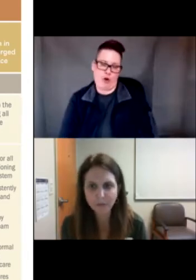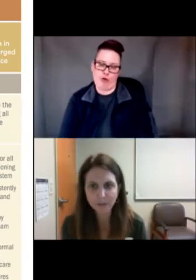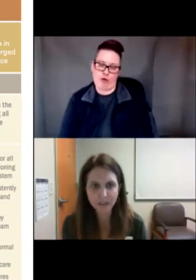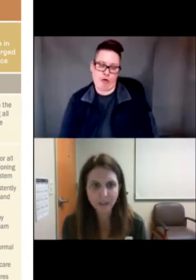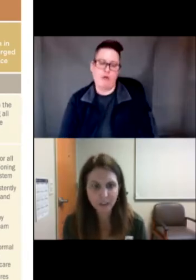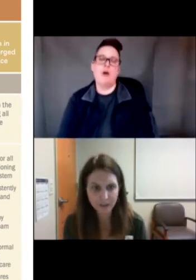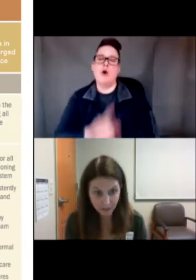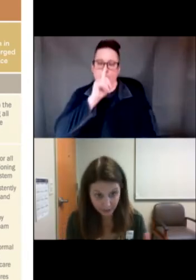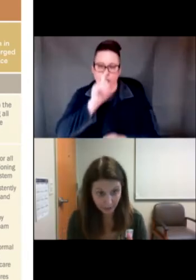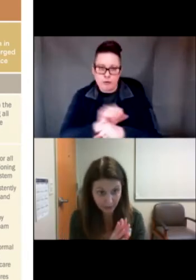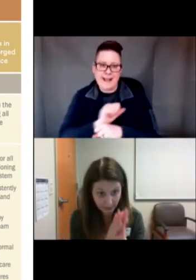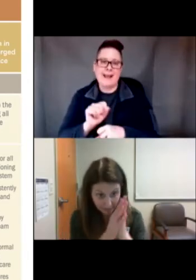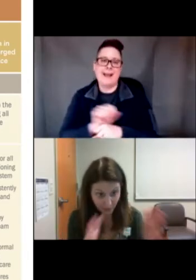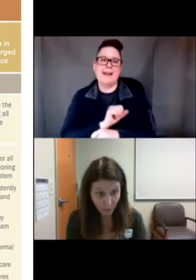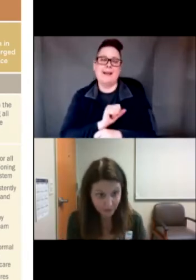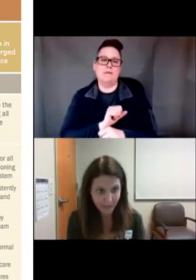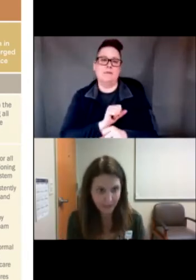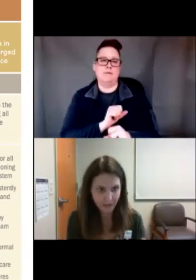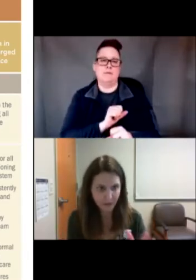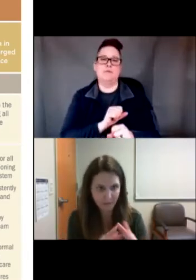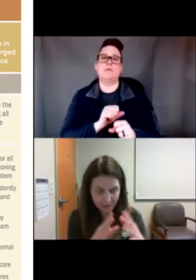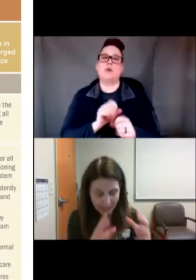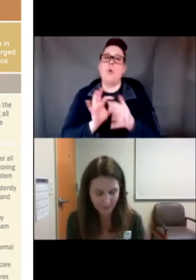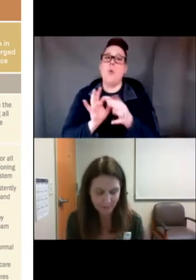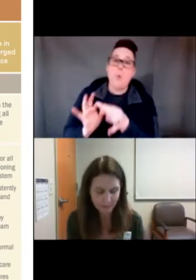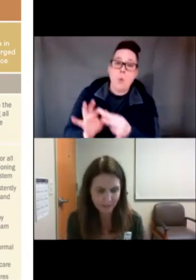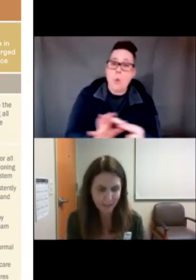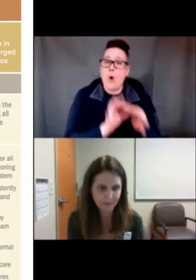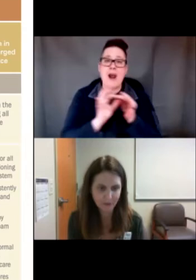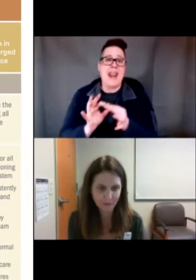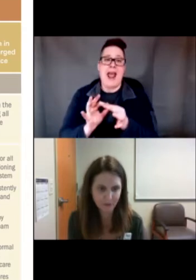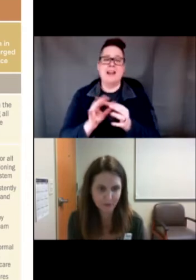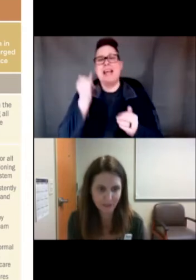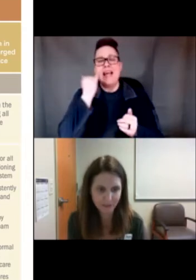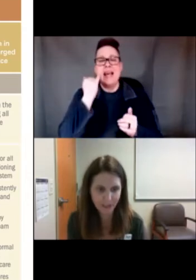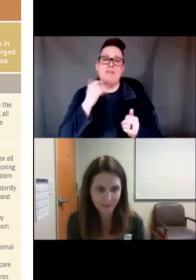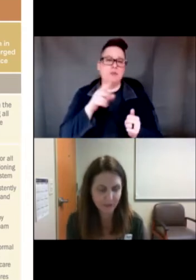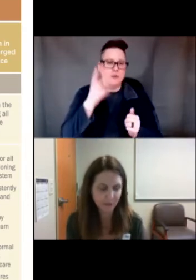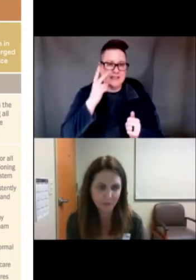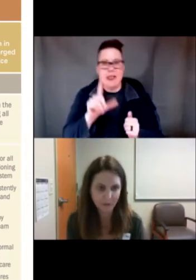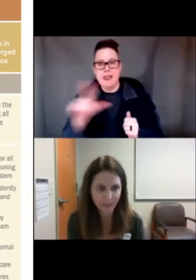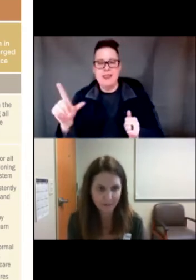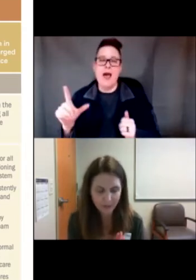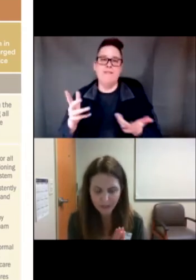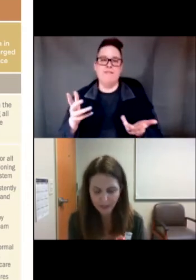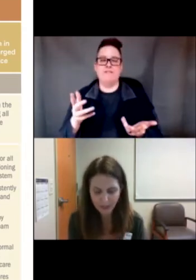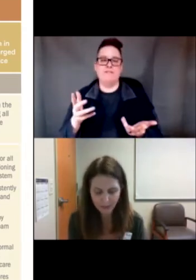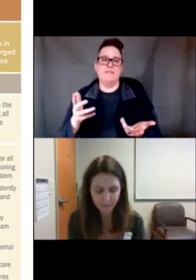really moving to, you know, a coordinated or having minimal collaboration, which you see on the left, is really when you